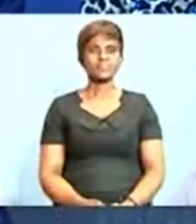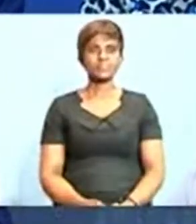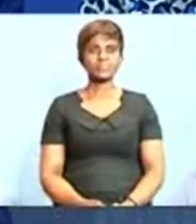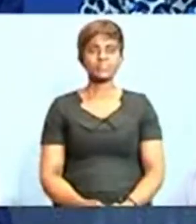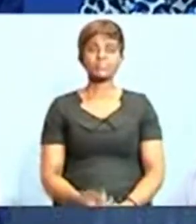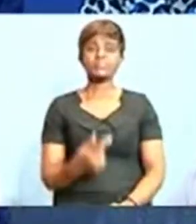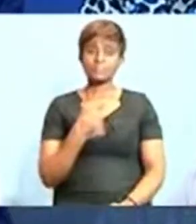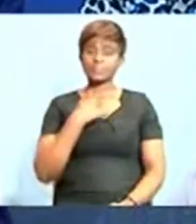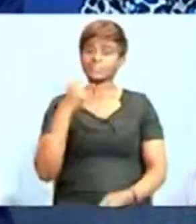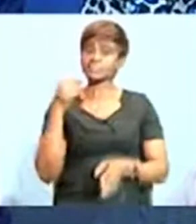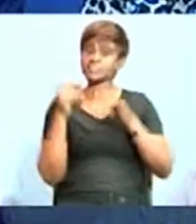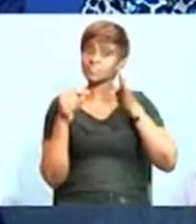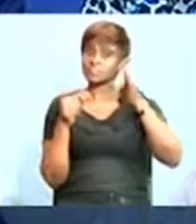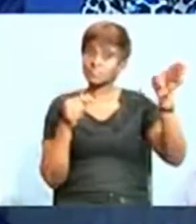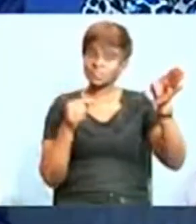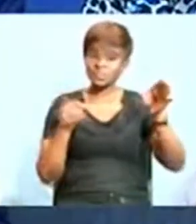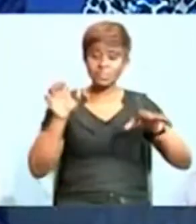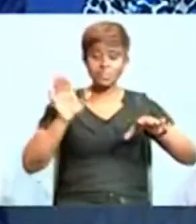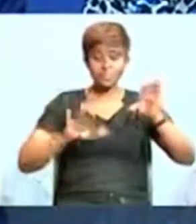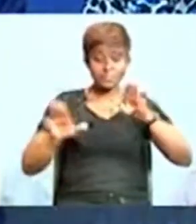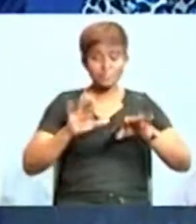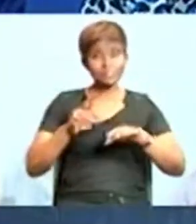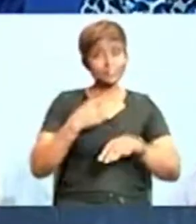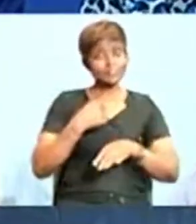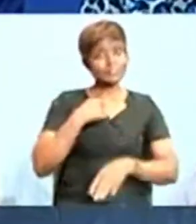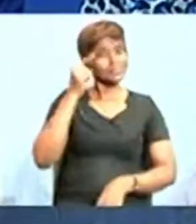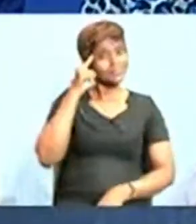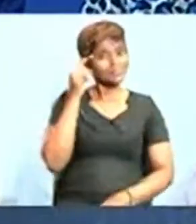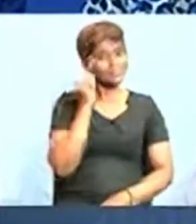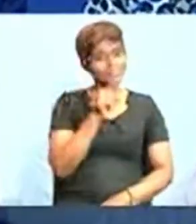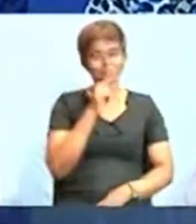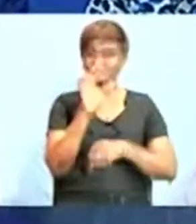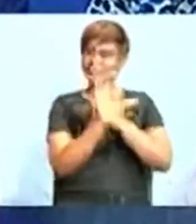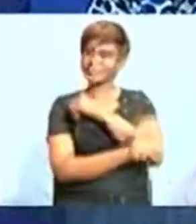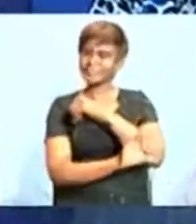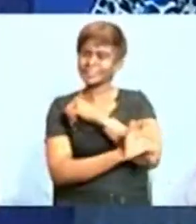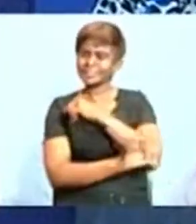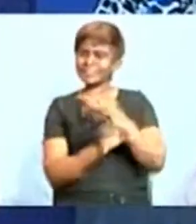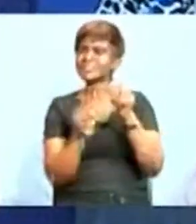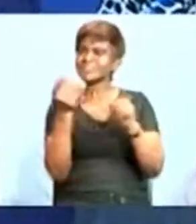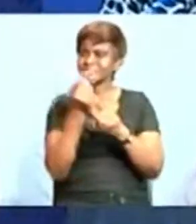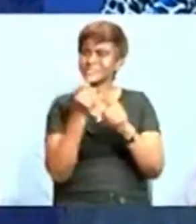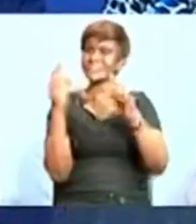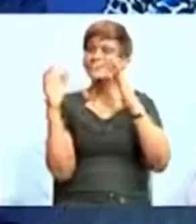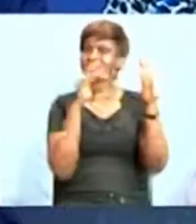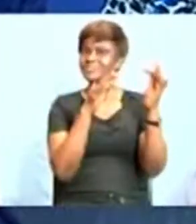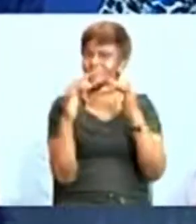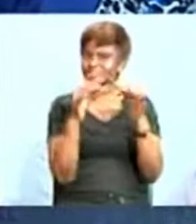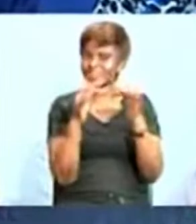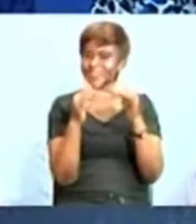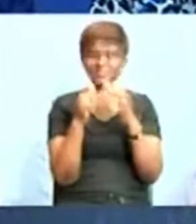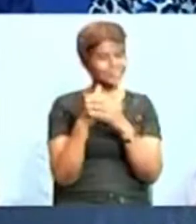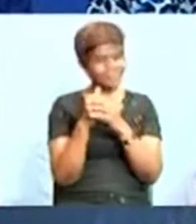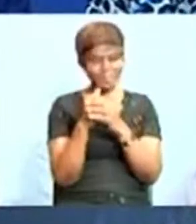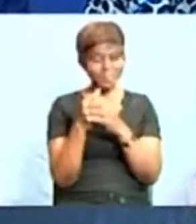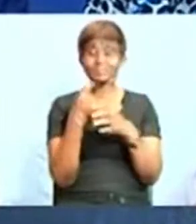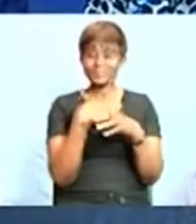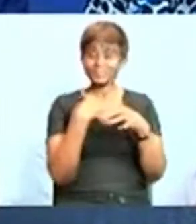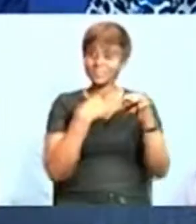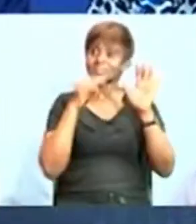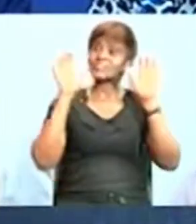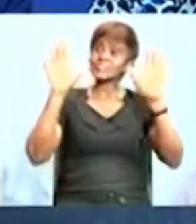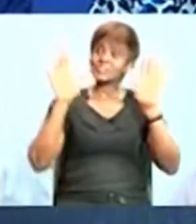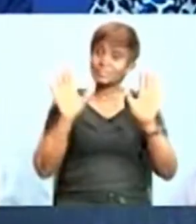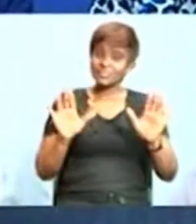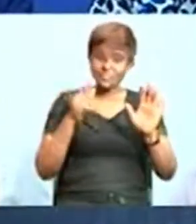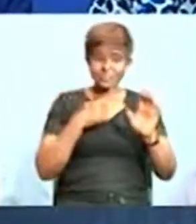When I went to Angola, I thought, it's a country that has just come from war. But I was amazed when